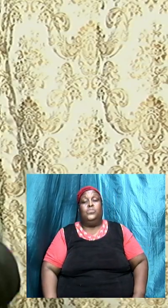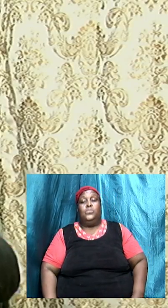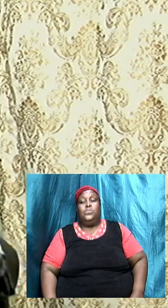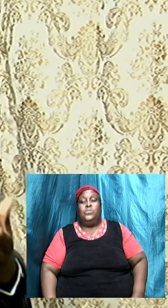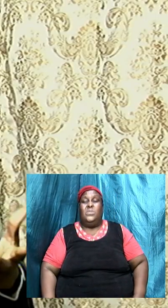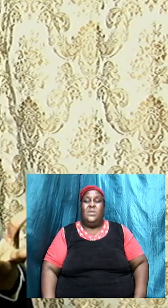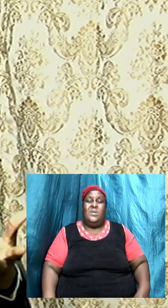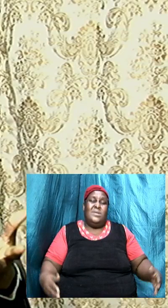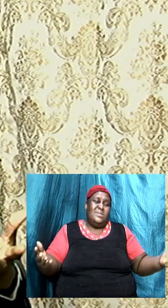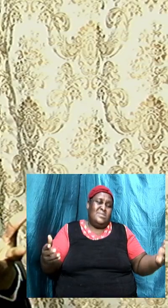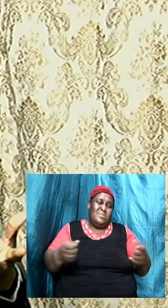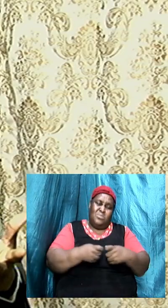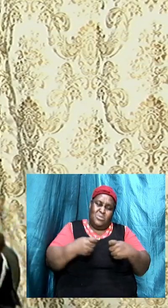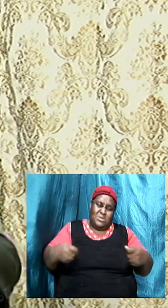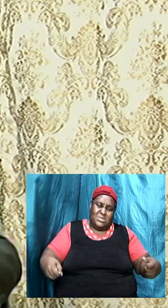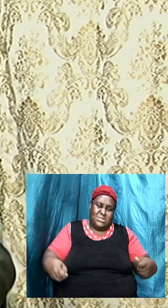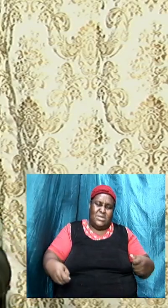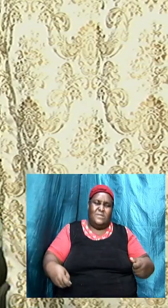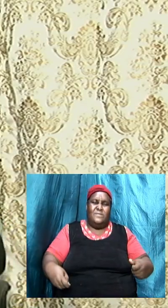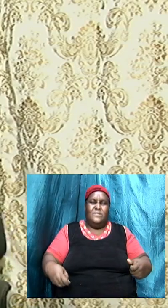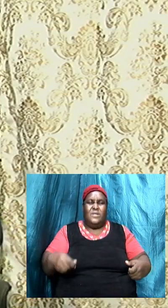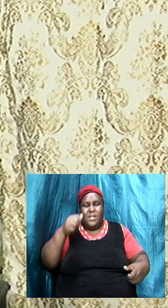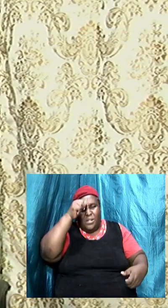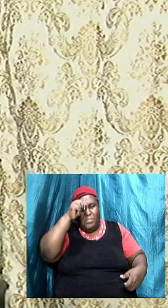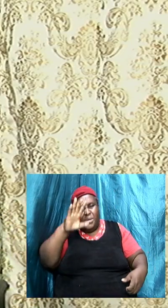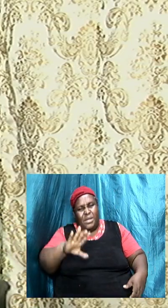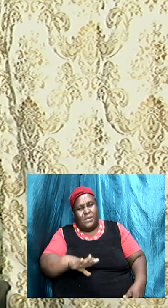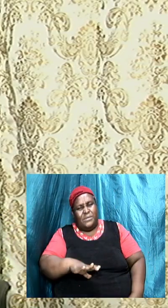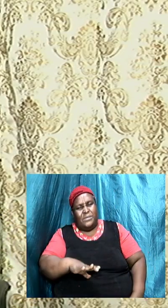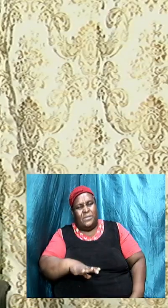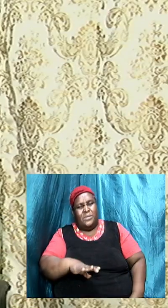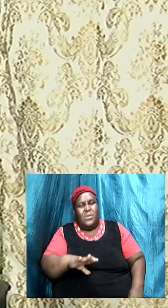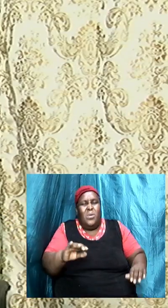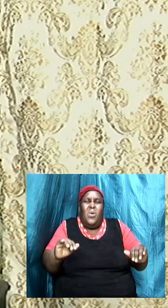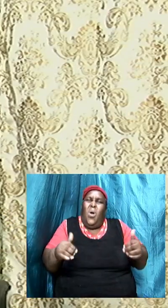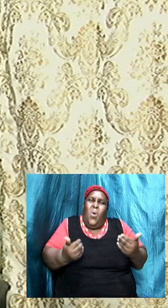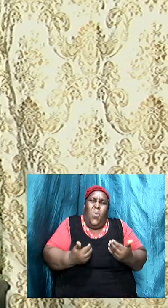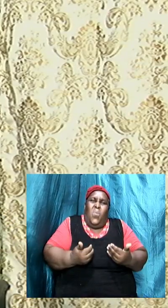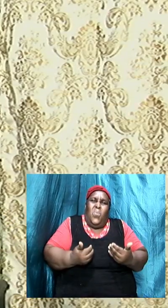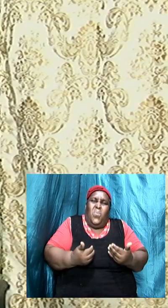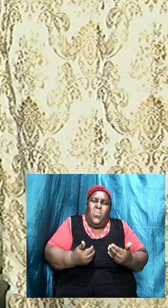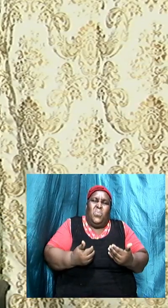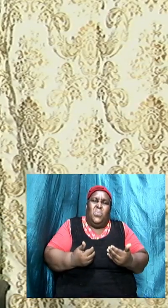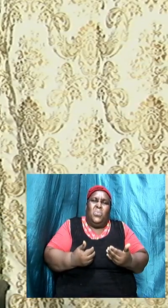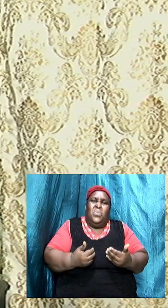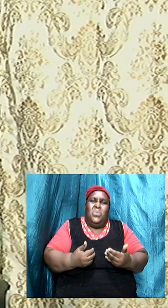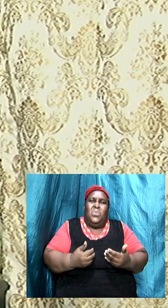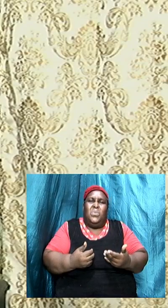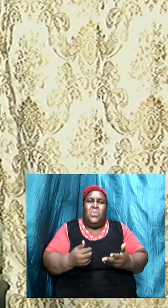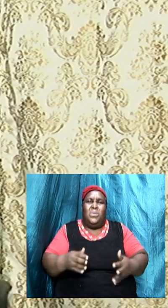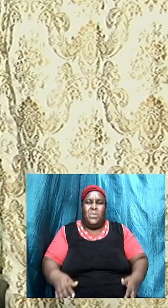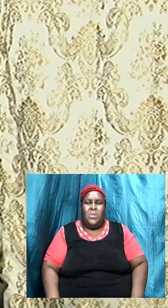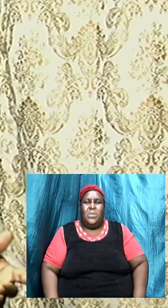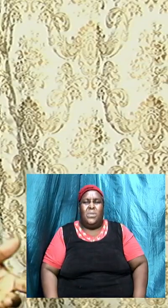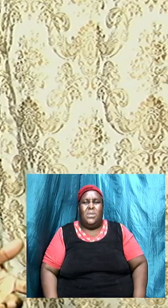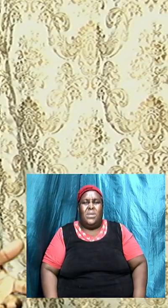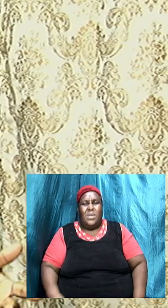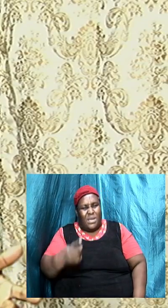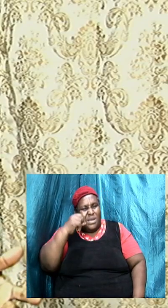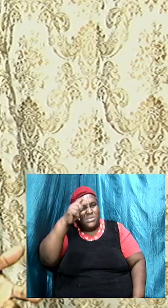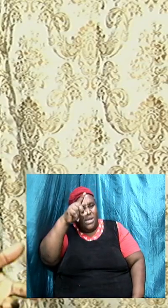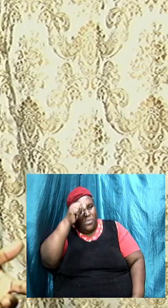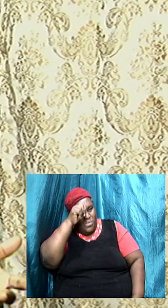What about the sinfulness of people? Because how is it, you know, and they are saying that how is it that because of one